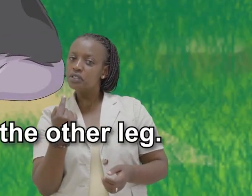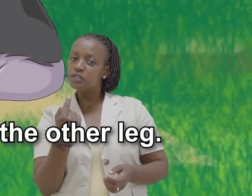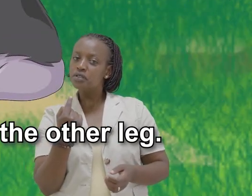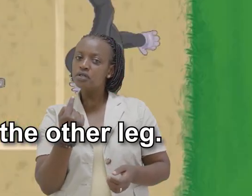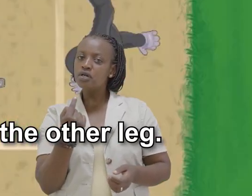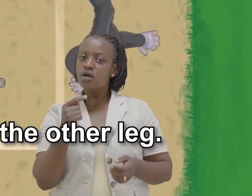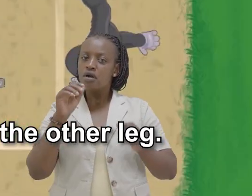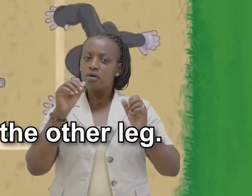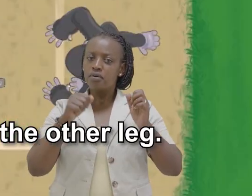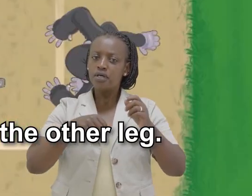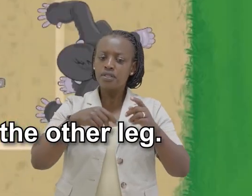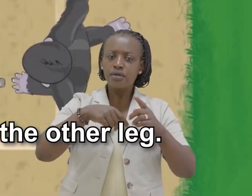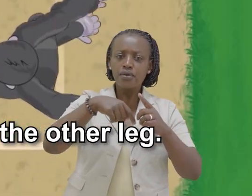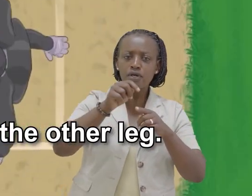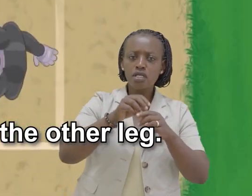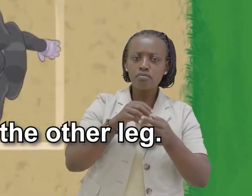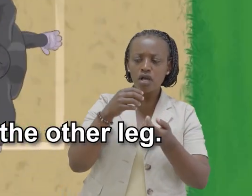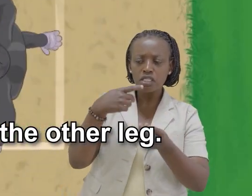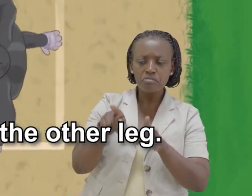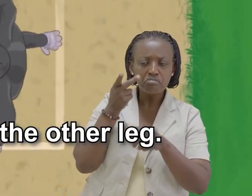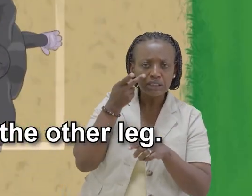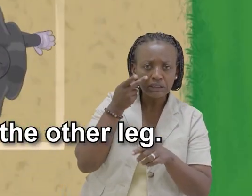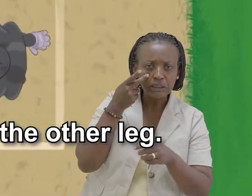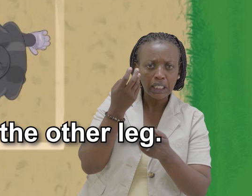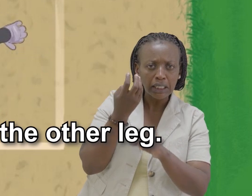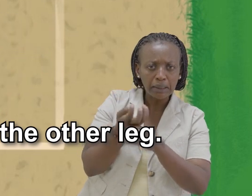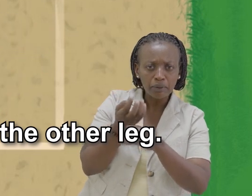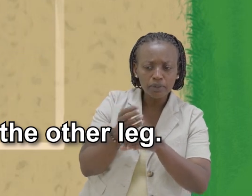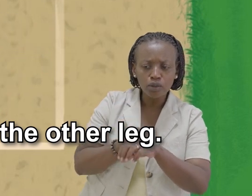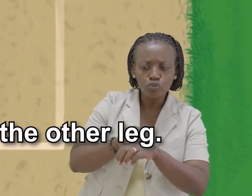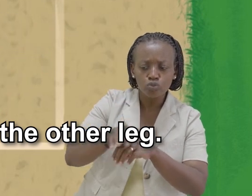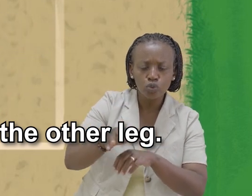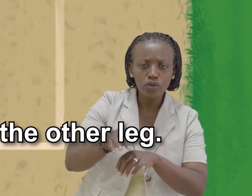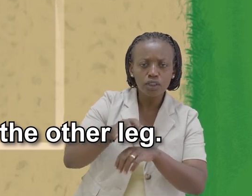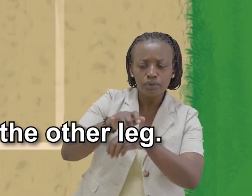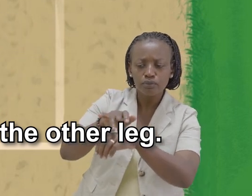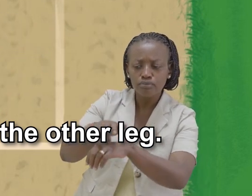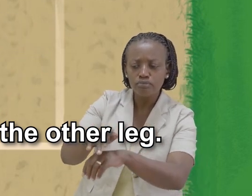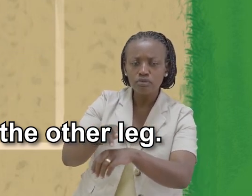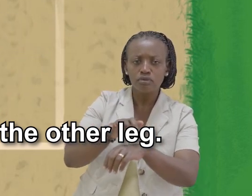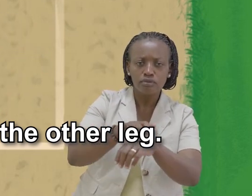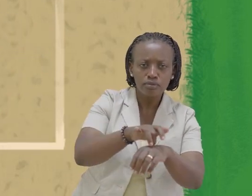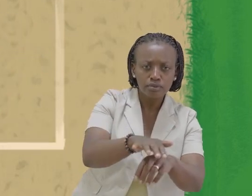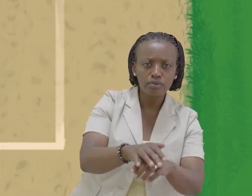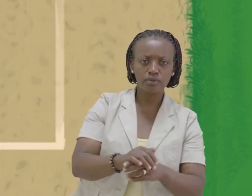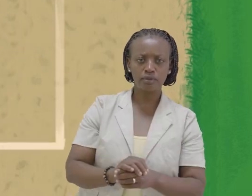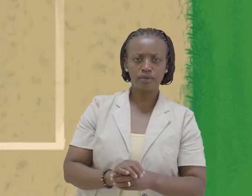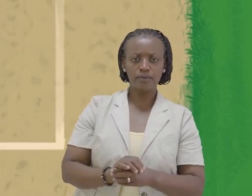First, you need to lift one leg and push the stone in the first rectangle with the other